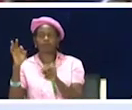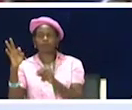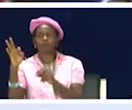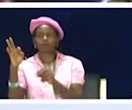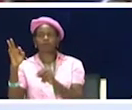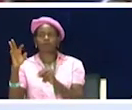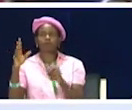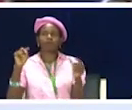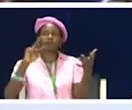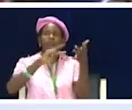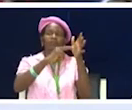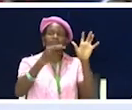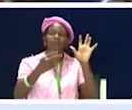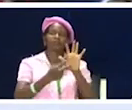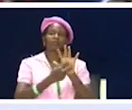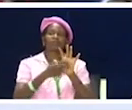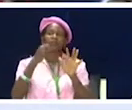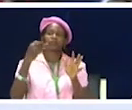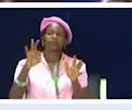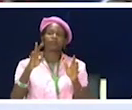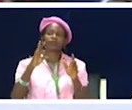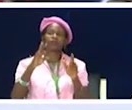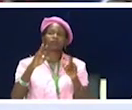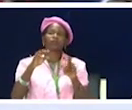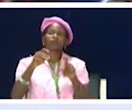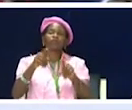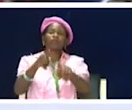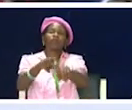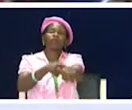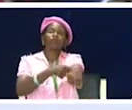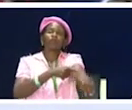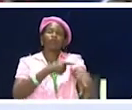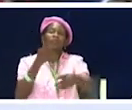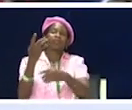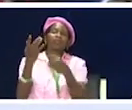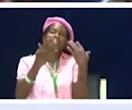the meaning of long hands.